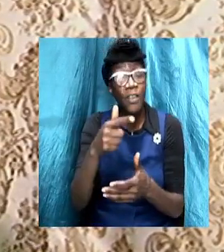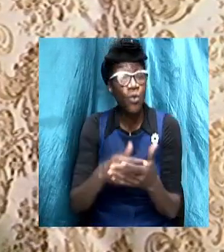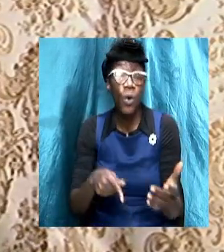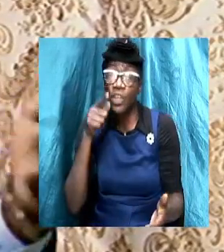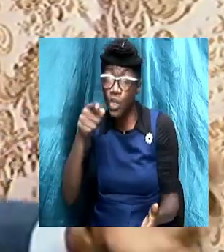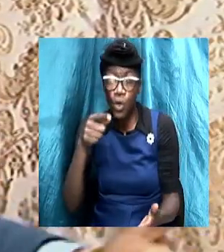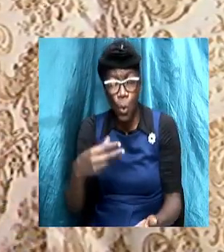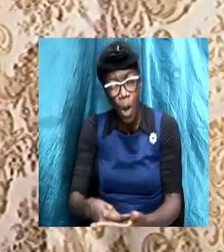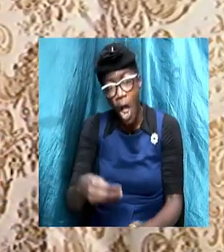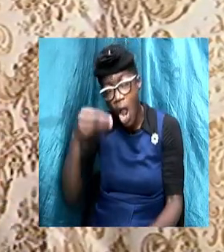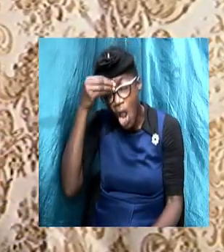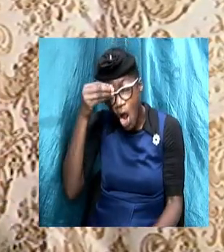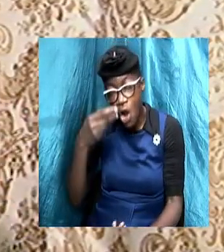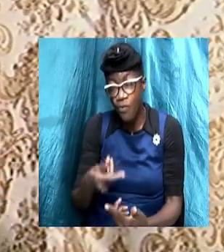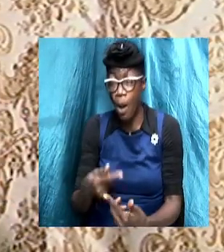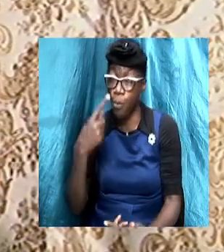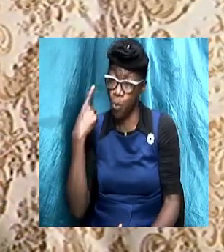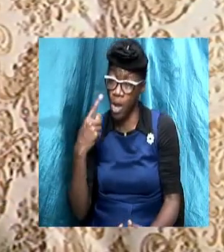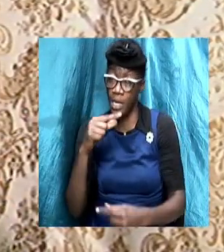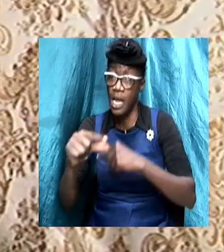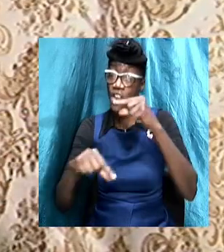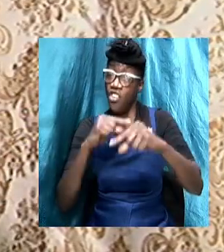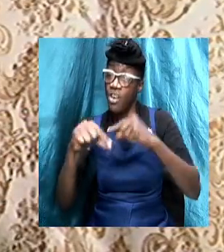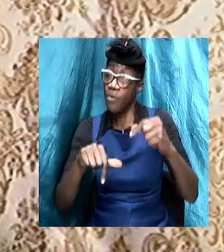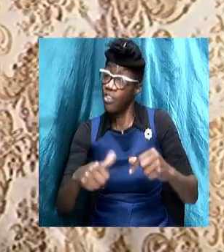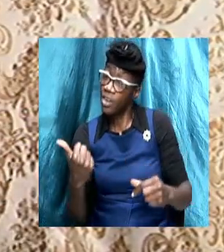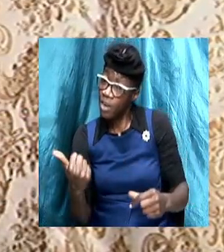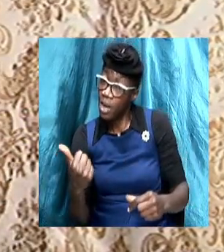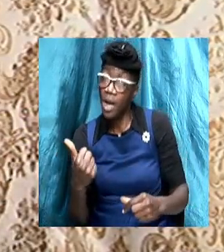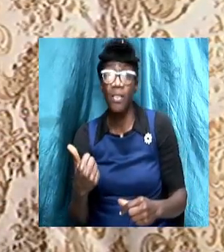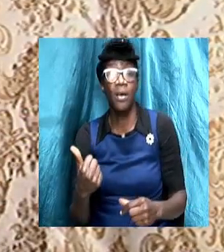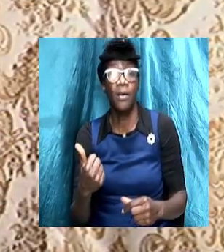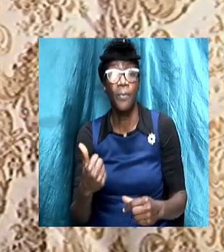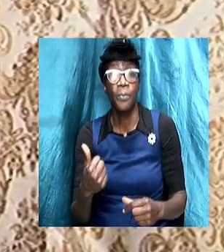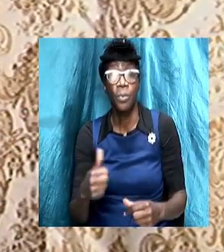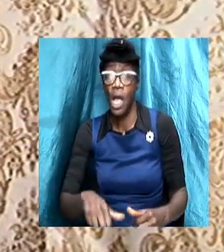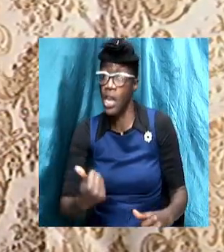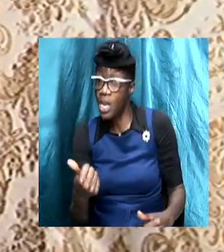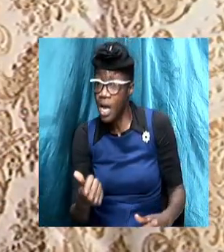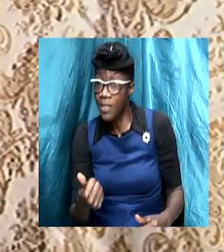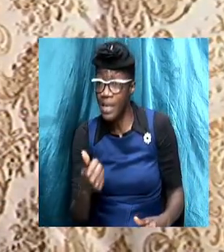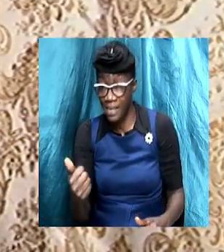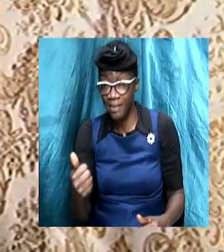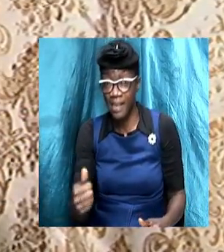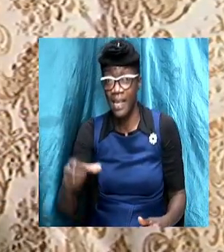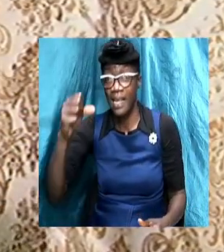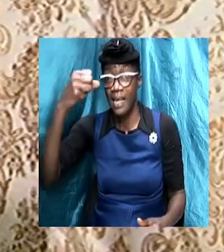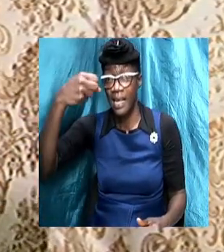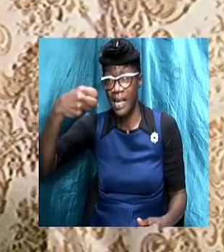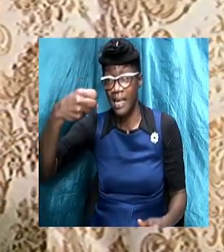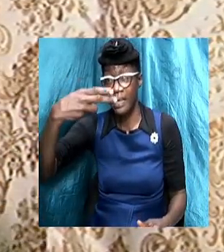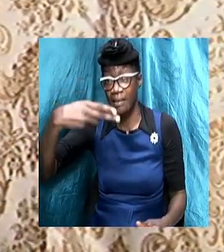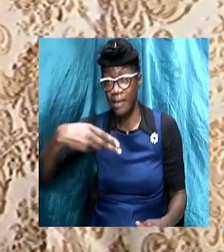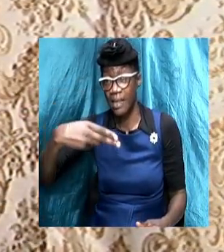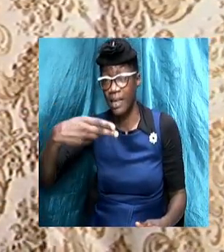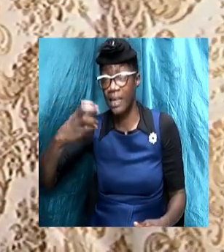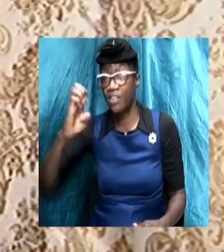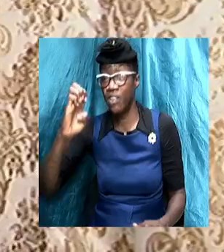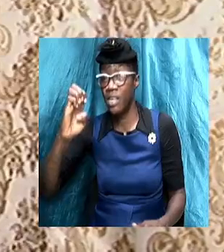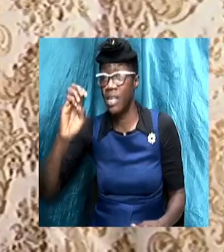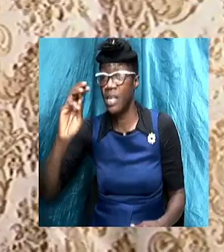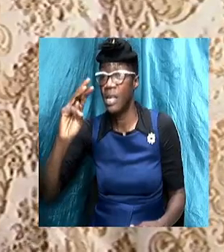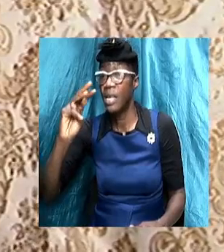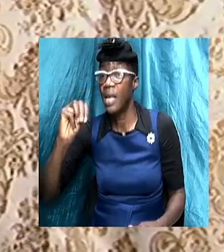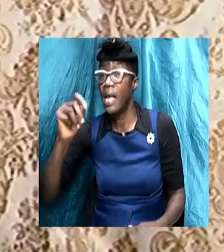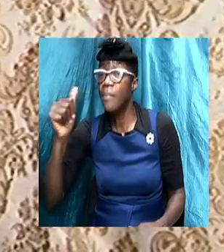learned from one generation to the other. Another famous one is the Shema, and that is found in Deuteronomy